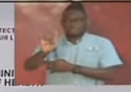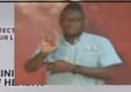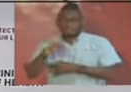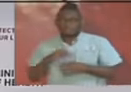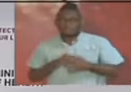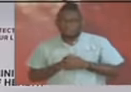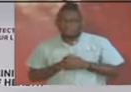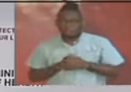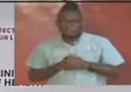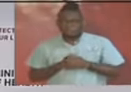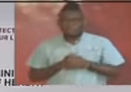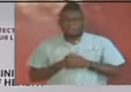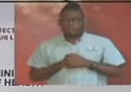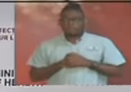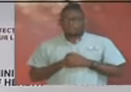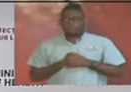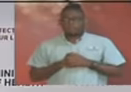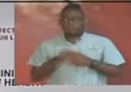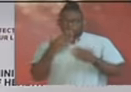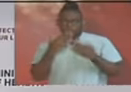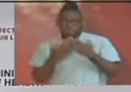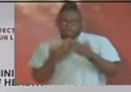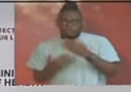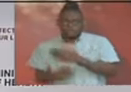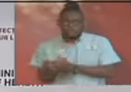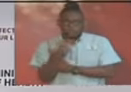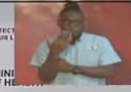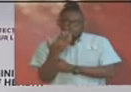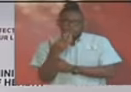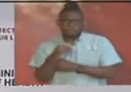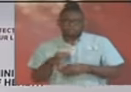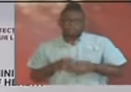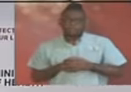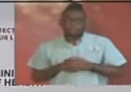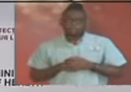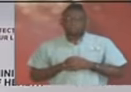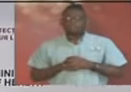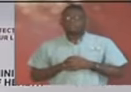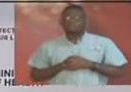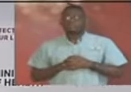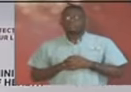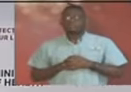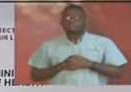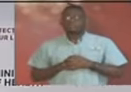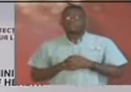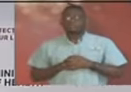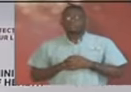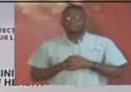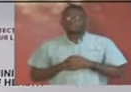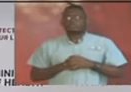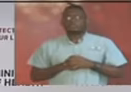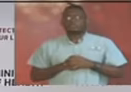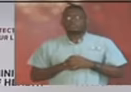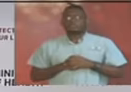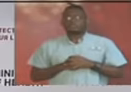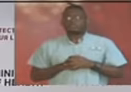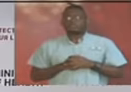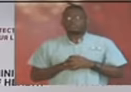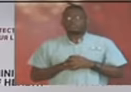Good morning, everyone. Good morning. Can you hear me? Yeah. We can. Good morning.